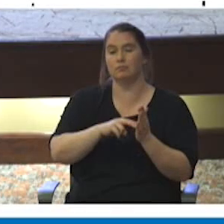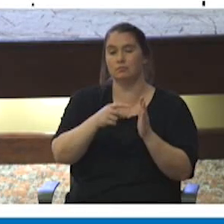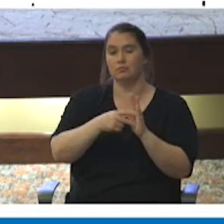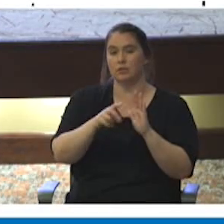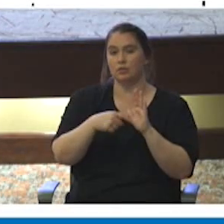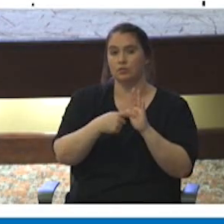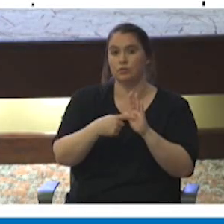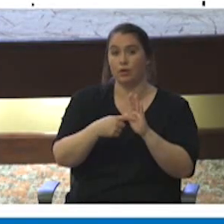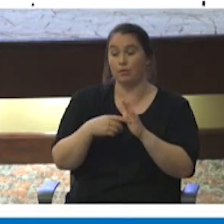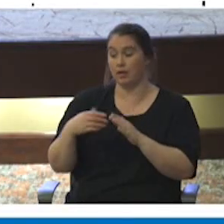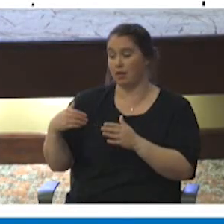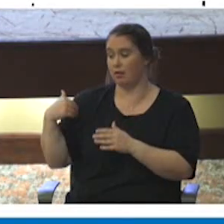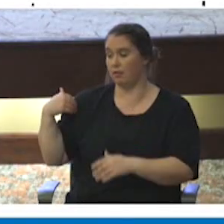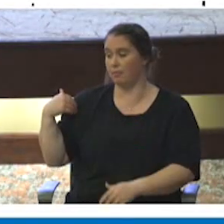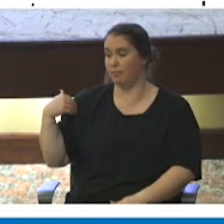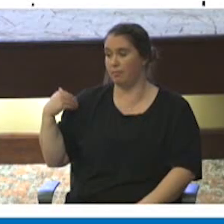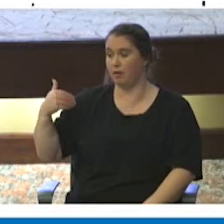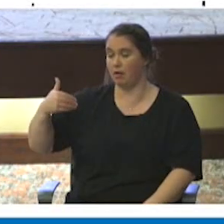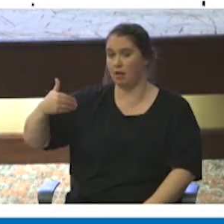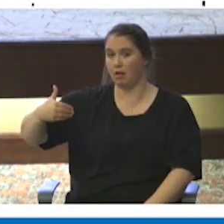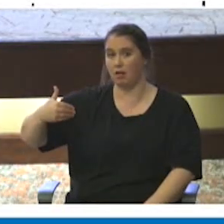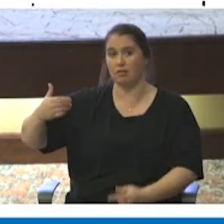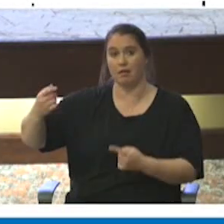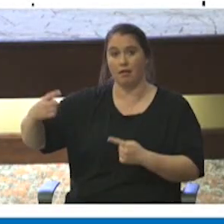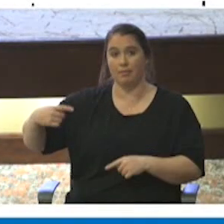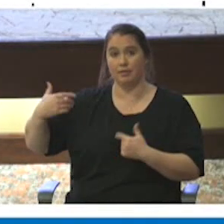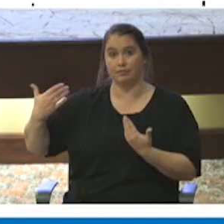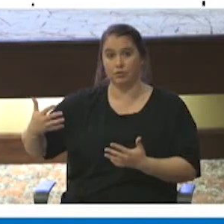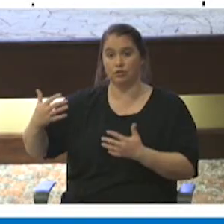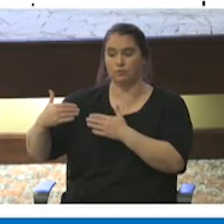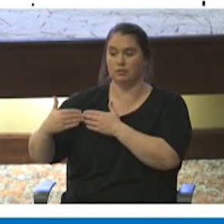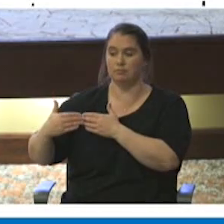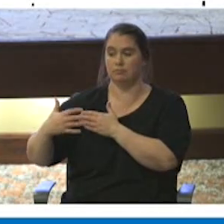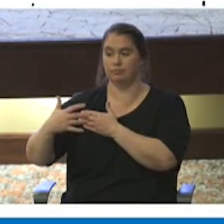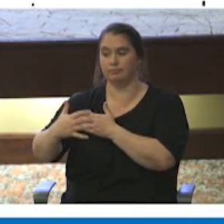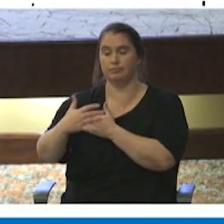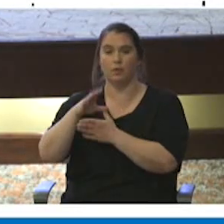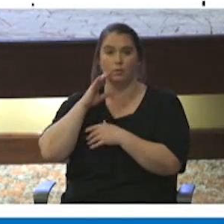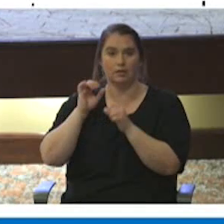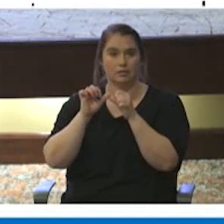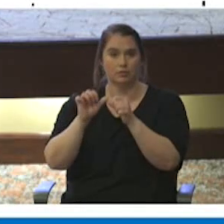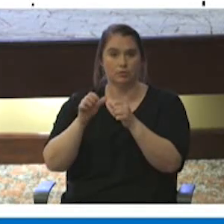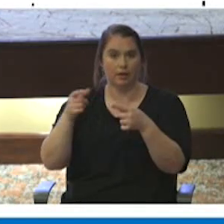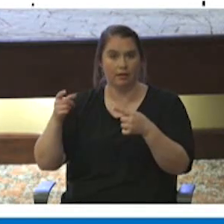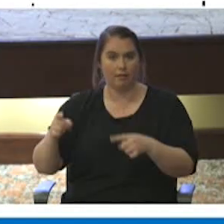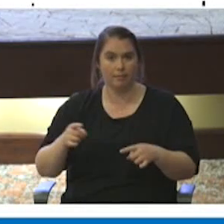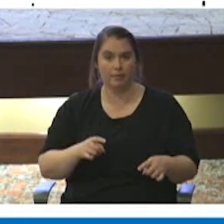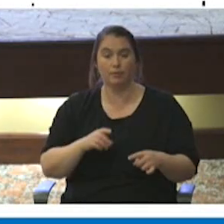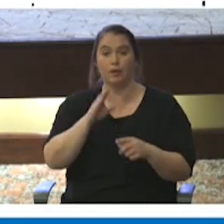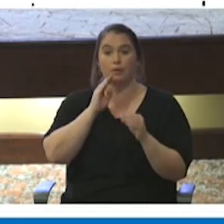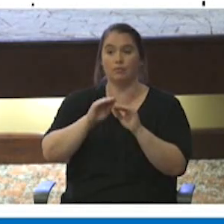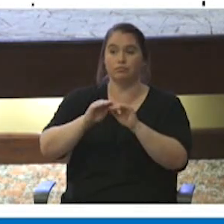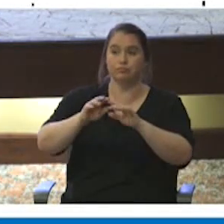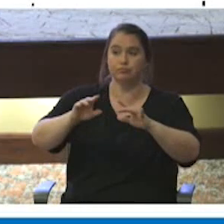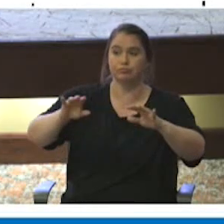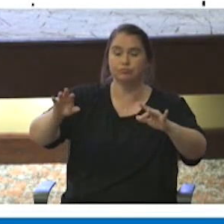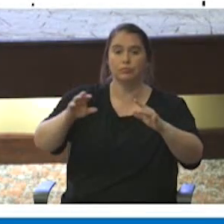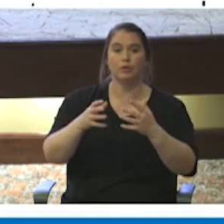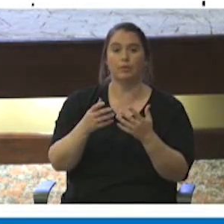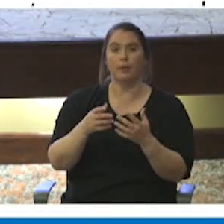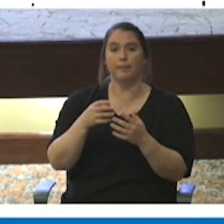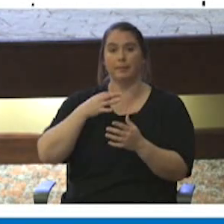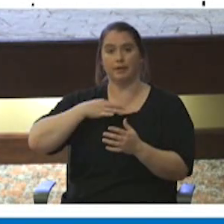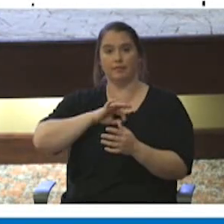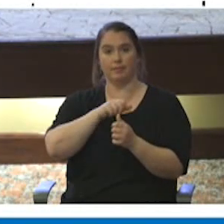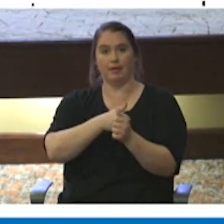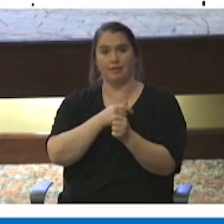happened so far and a lot will continue to happen. We're going to continue to just try to spread the word, to be thoughtful about different groups